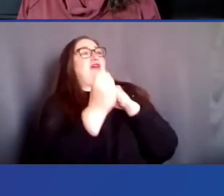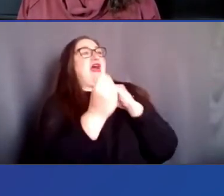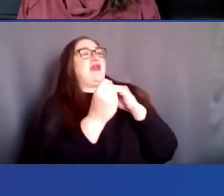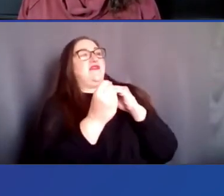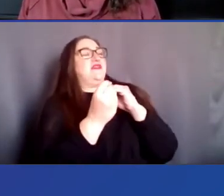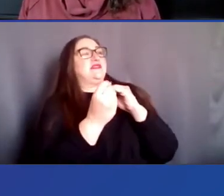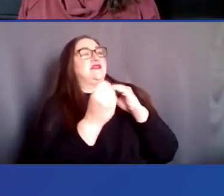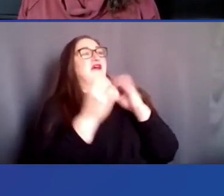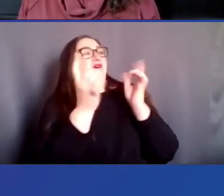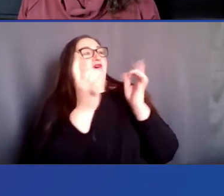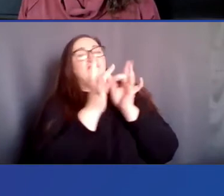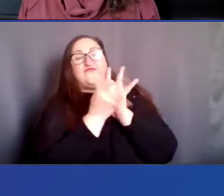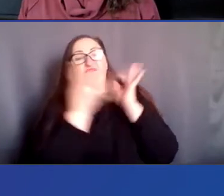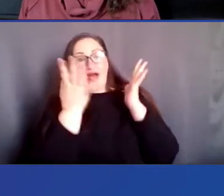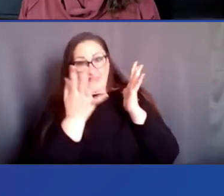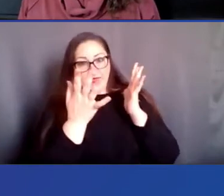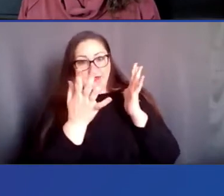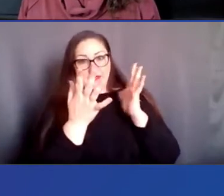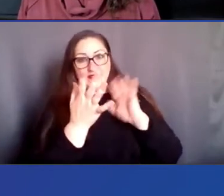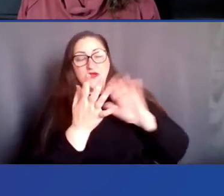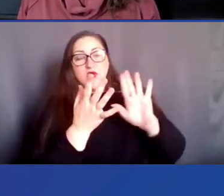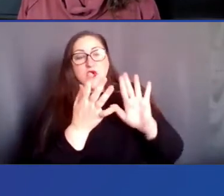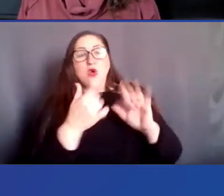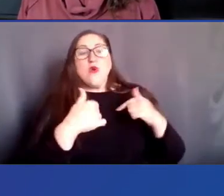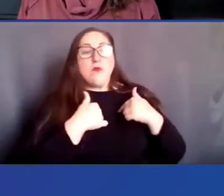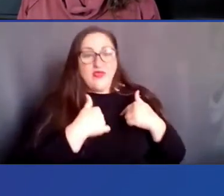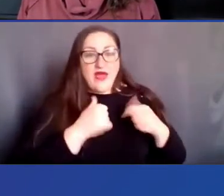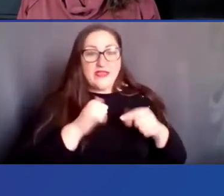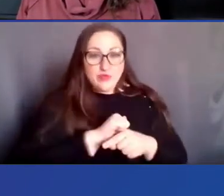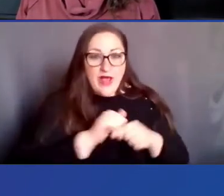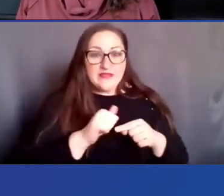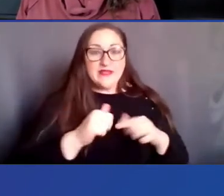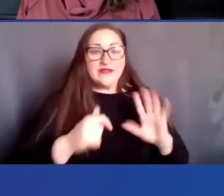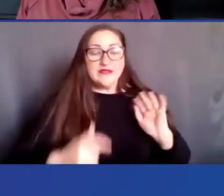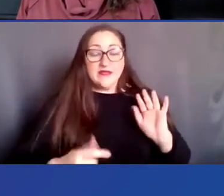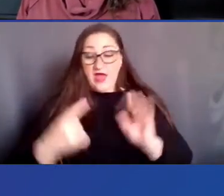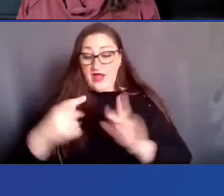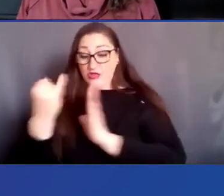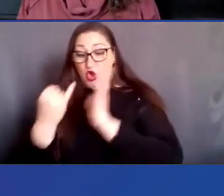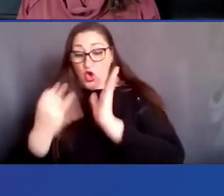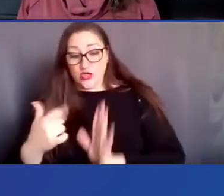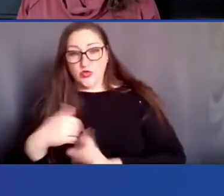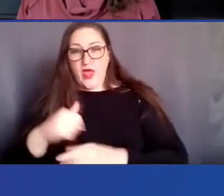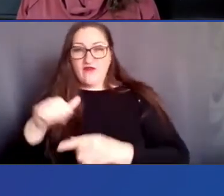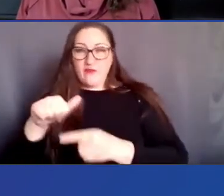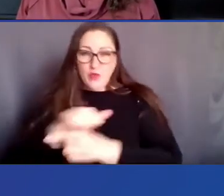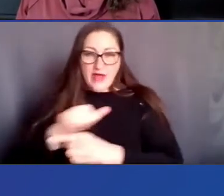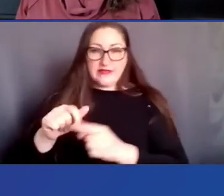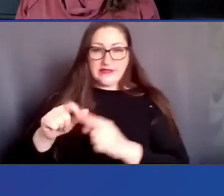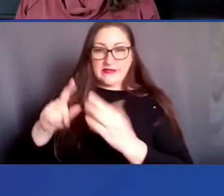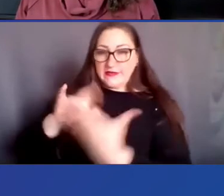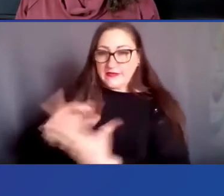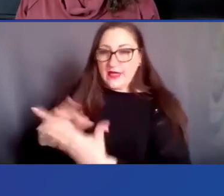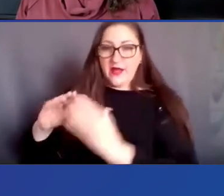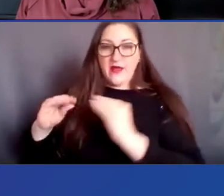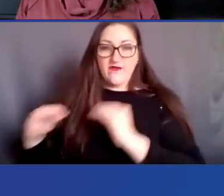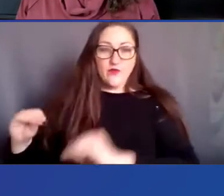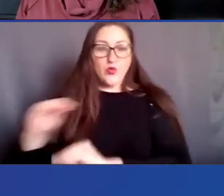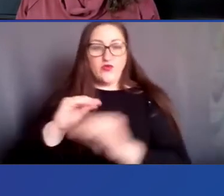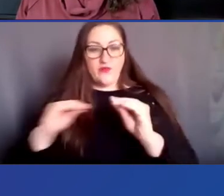And as artists, we have a practice and study of movement. That is our work.